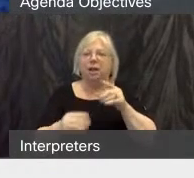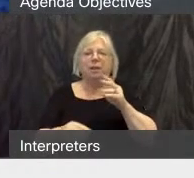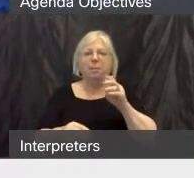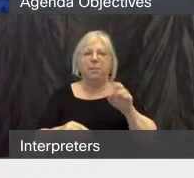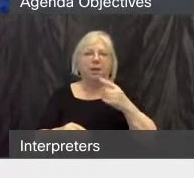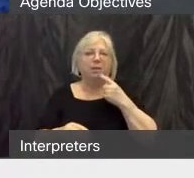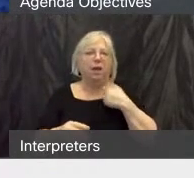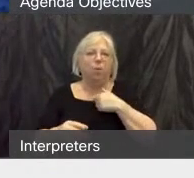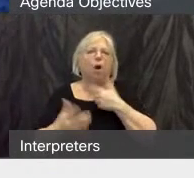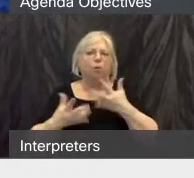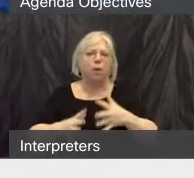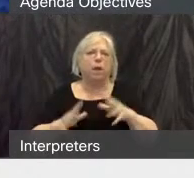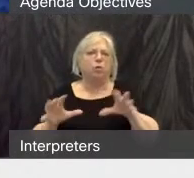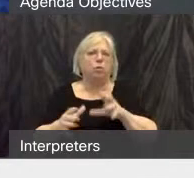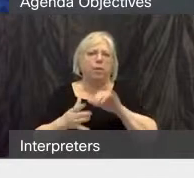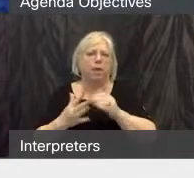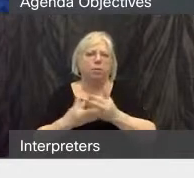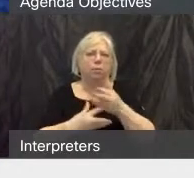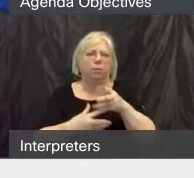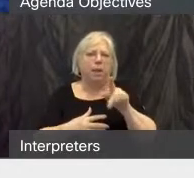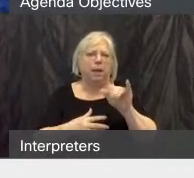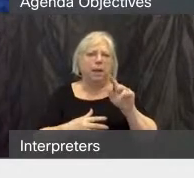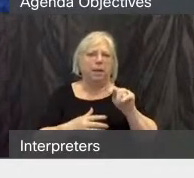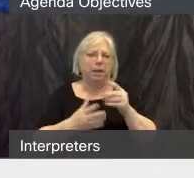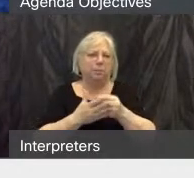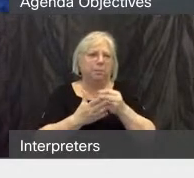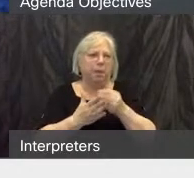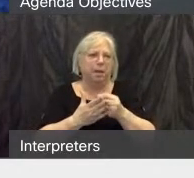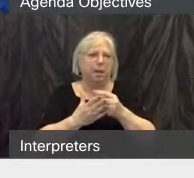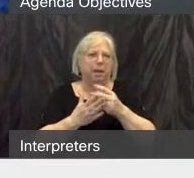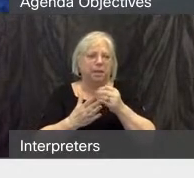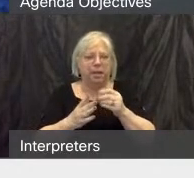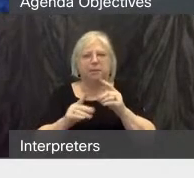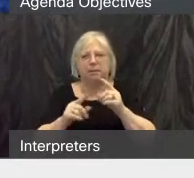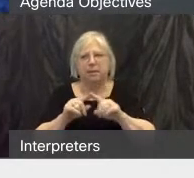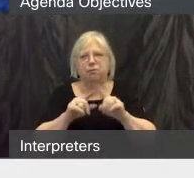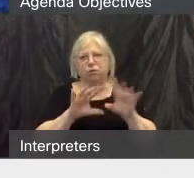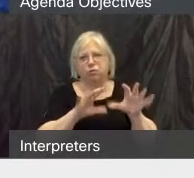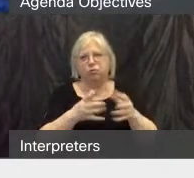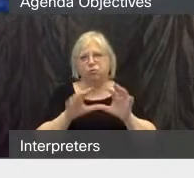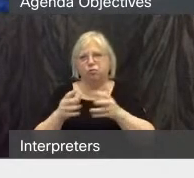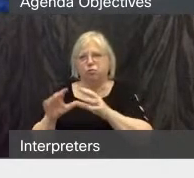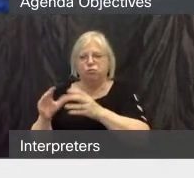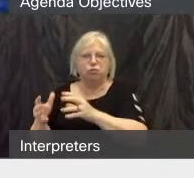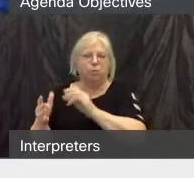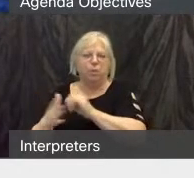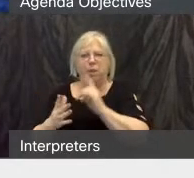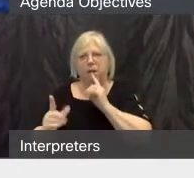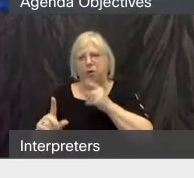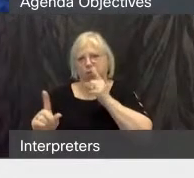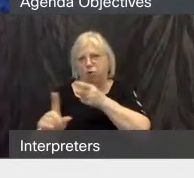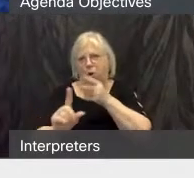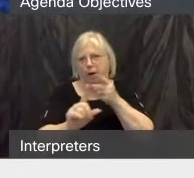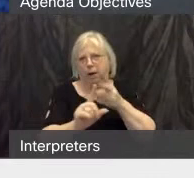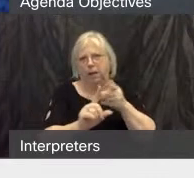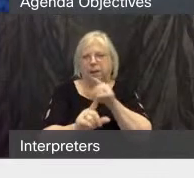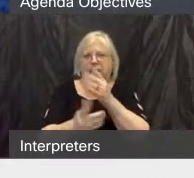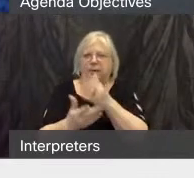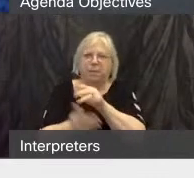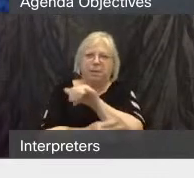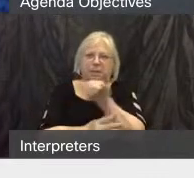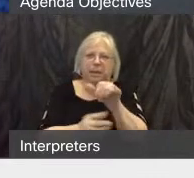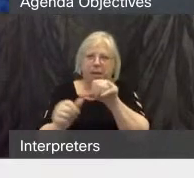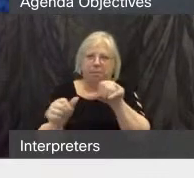PIT dollars, and we have a number of different entities that are targeting some of these same areas to